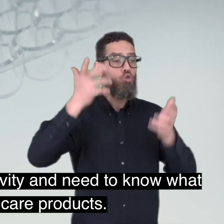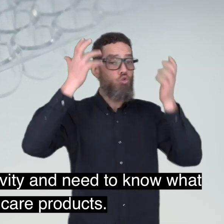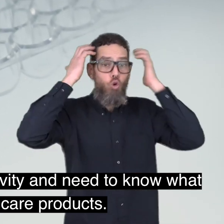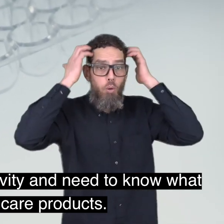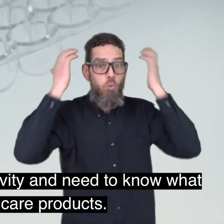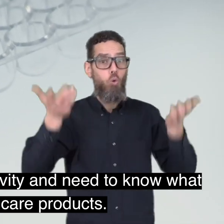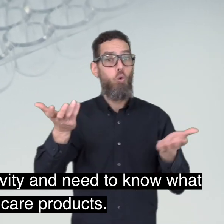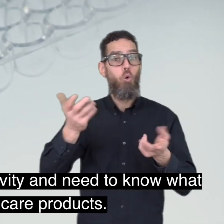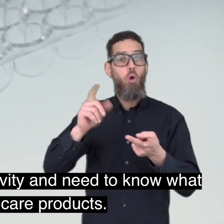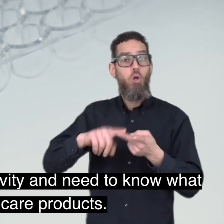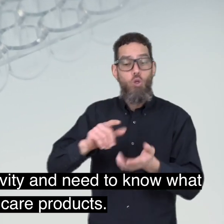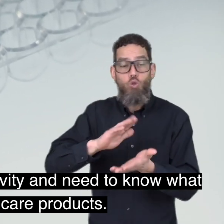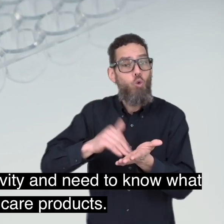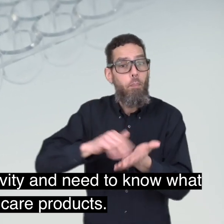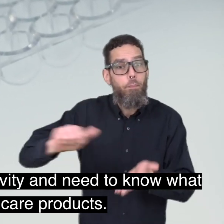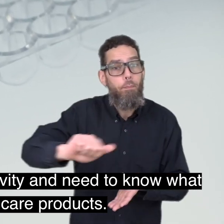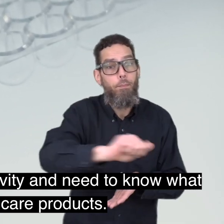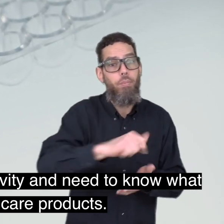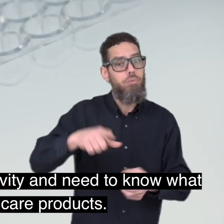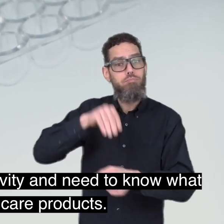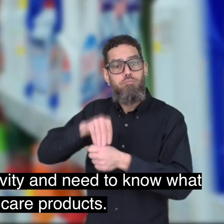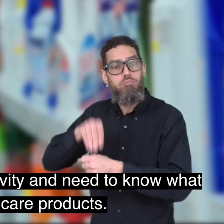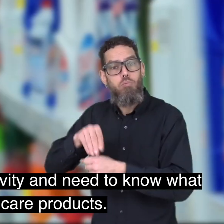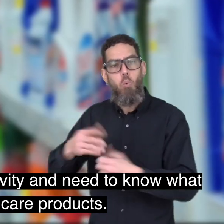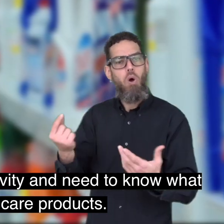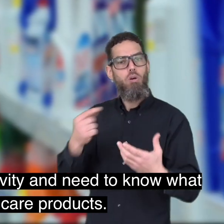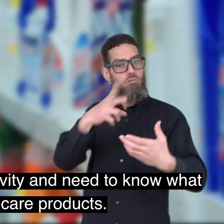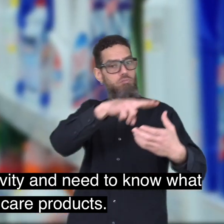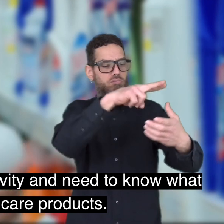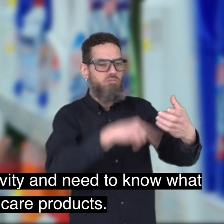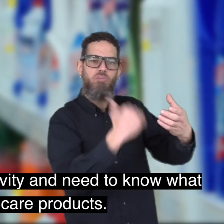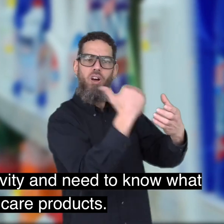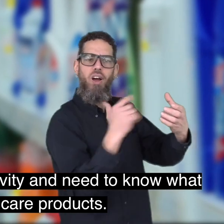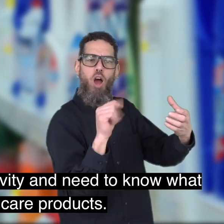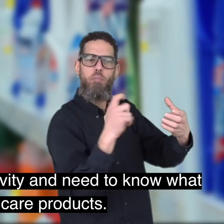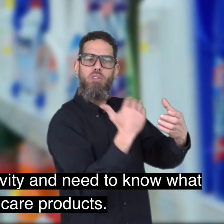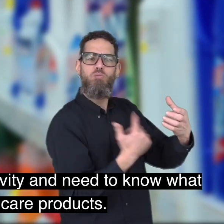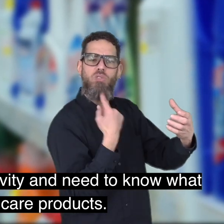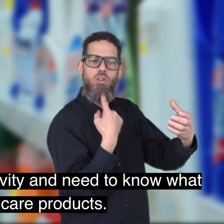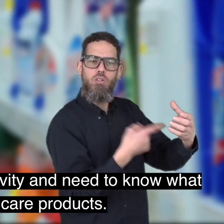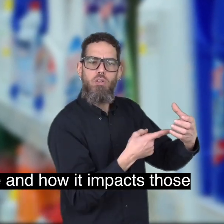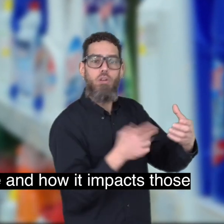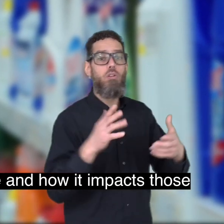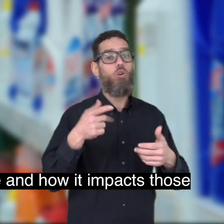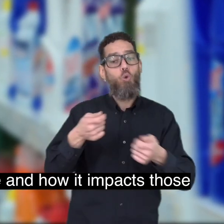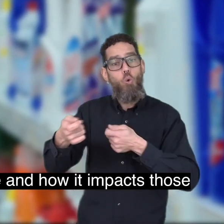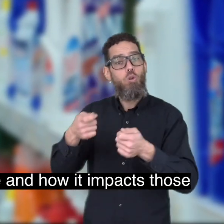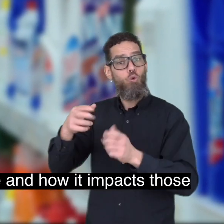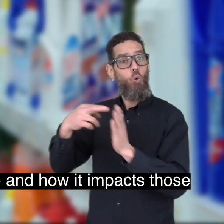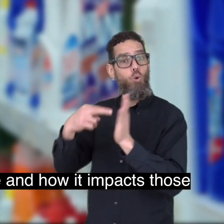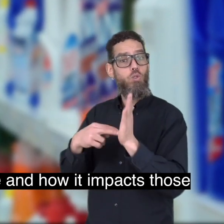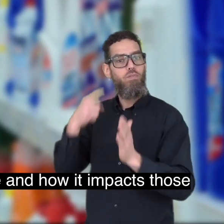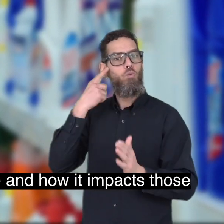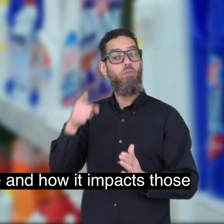know what ingredients are in their personal care and home care products. Let's take a closer look at the regulatory status of